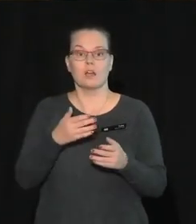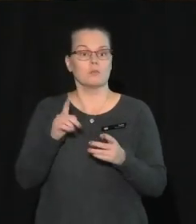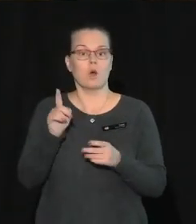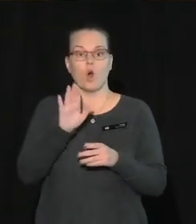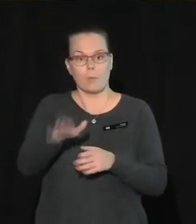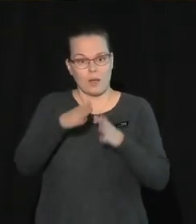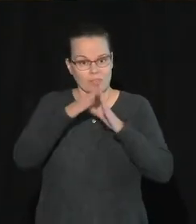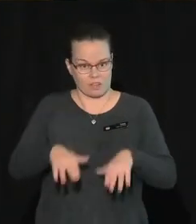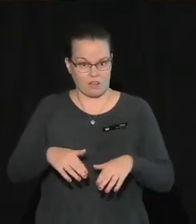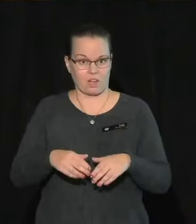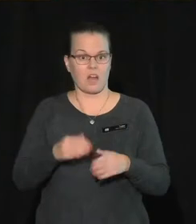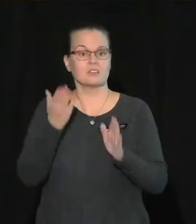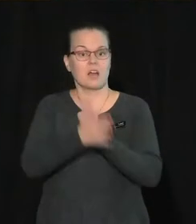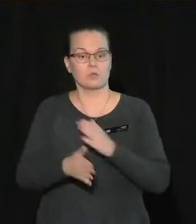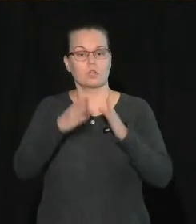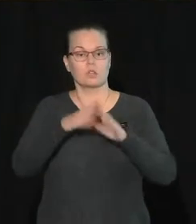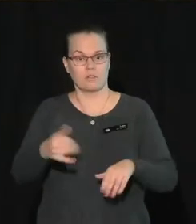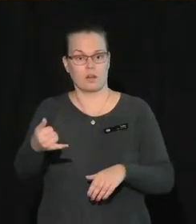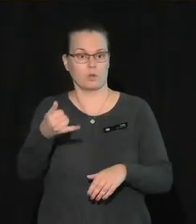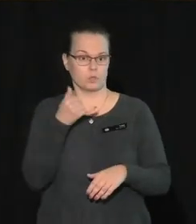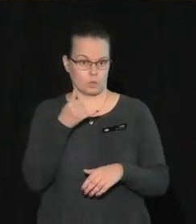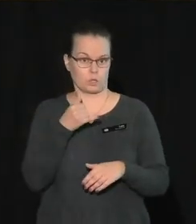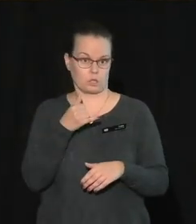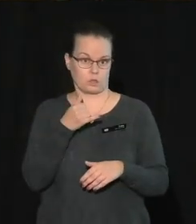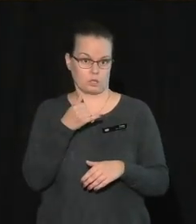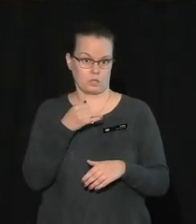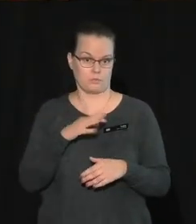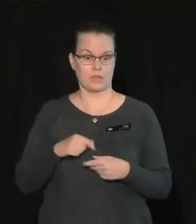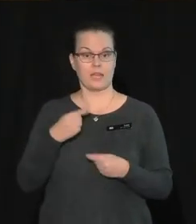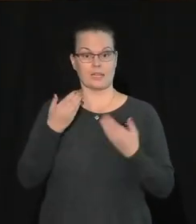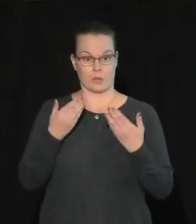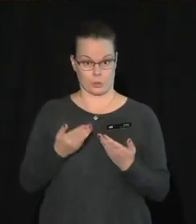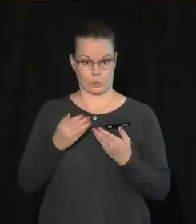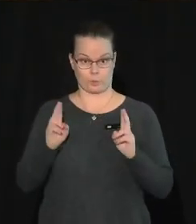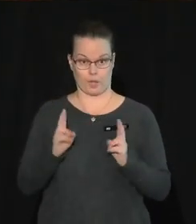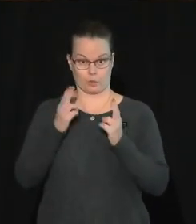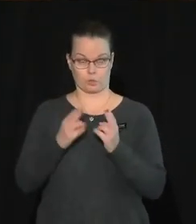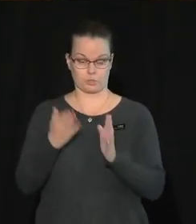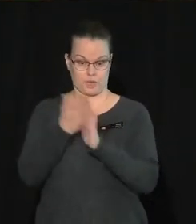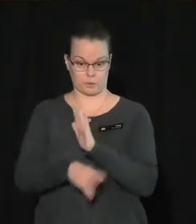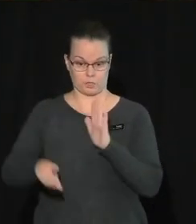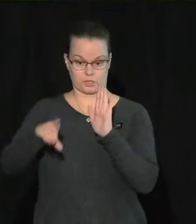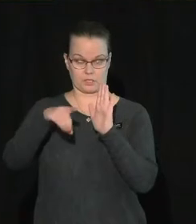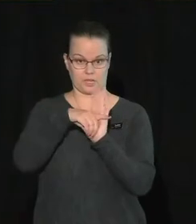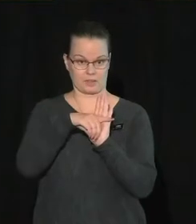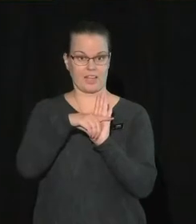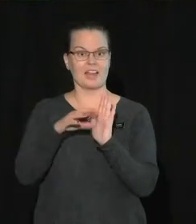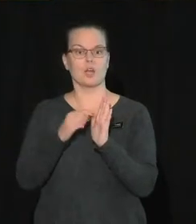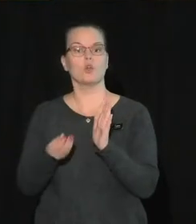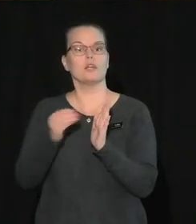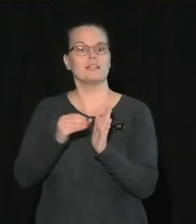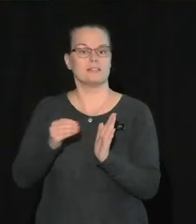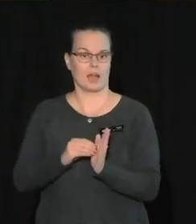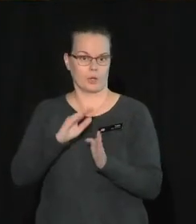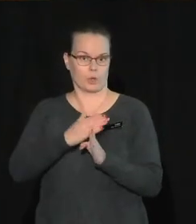this number 112. What the Accessibility Act has done is complement those obligations